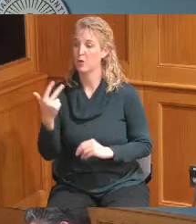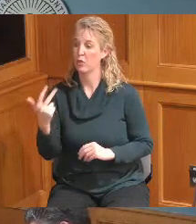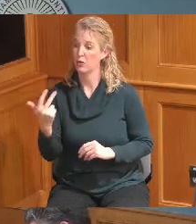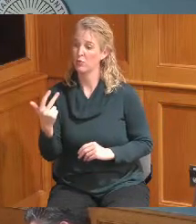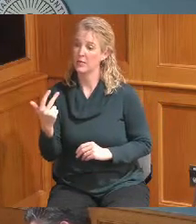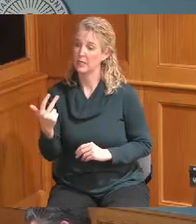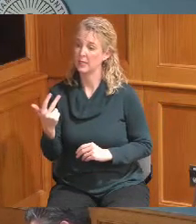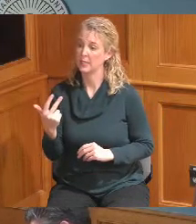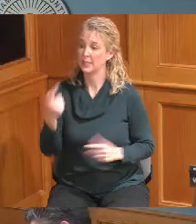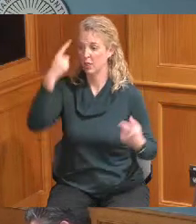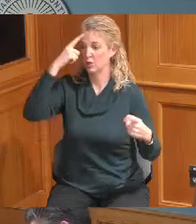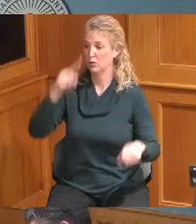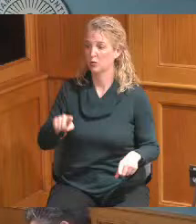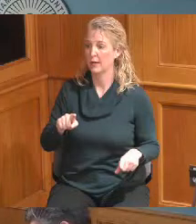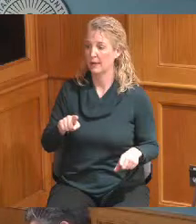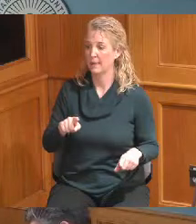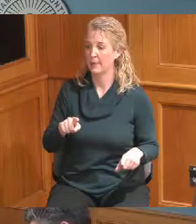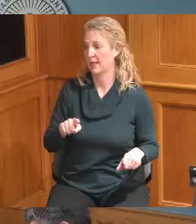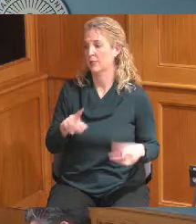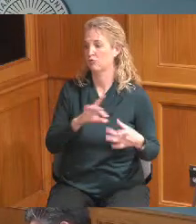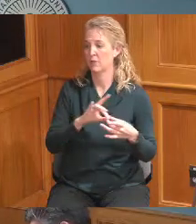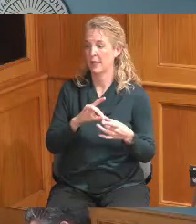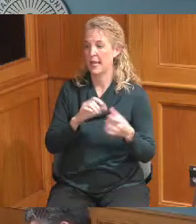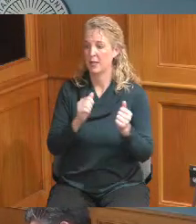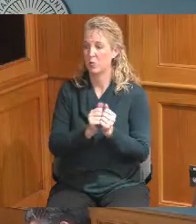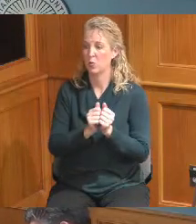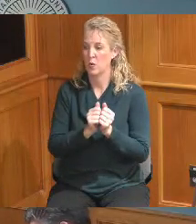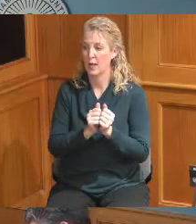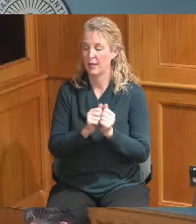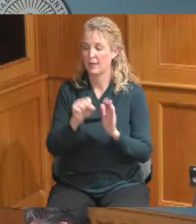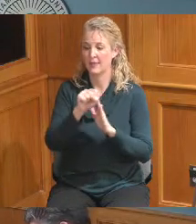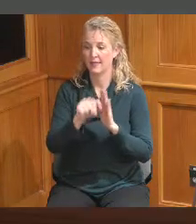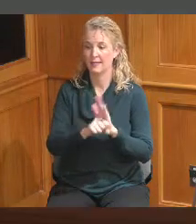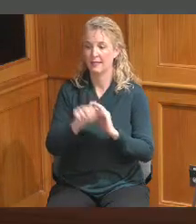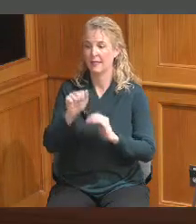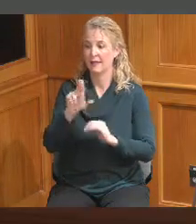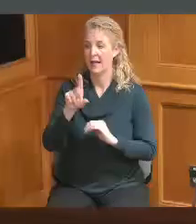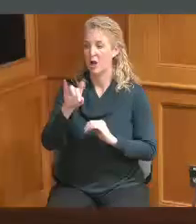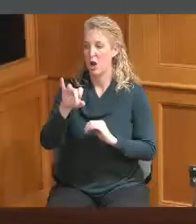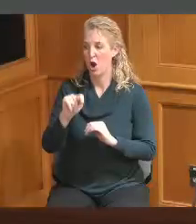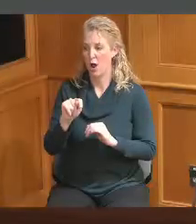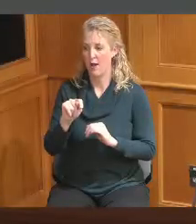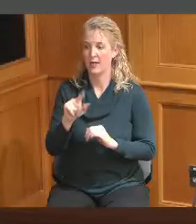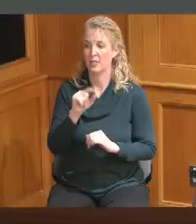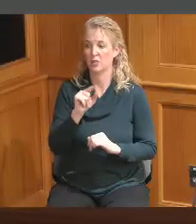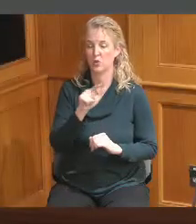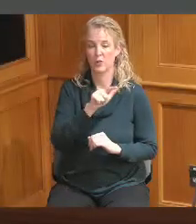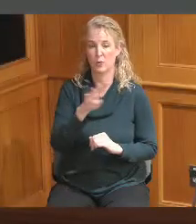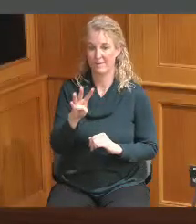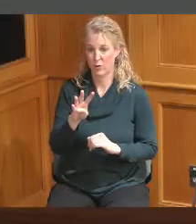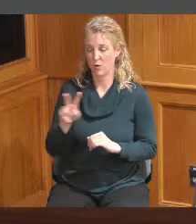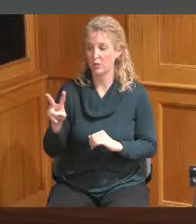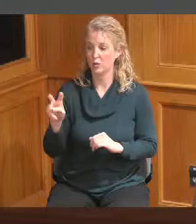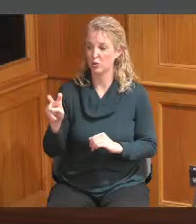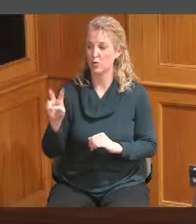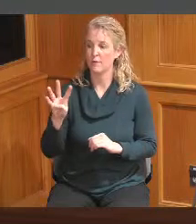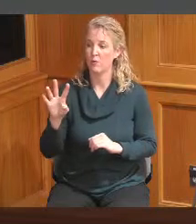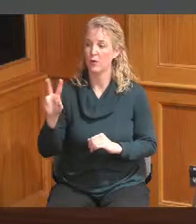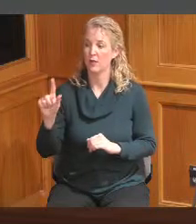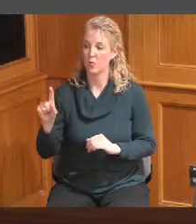3 is an agreement related with the state auditor regarding the 2024 audit for